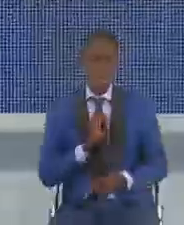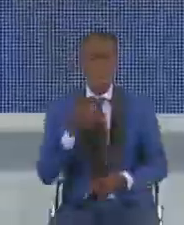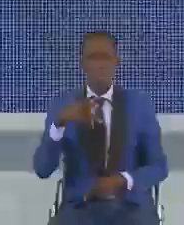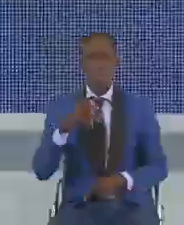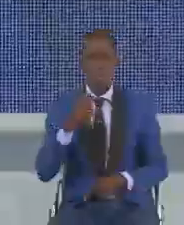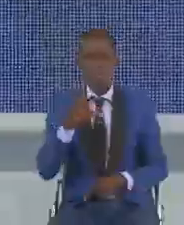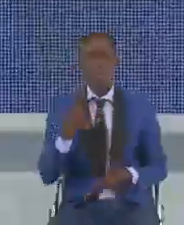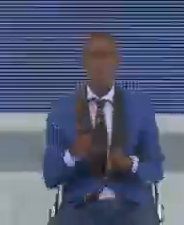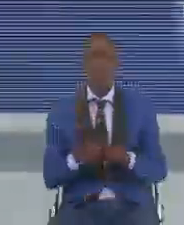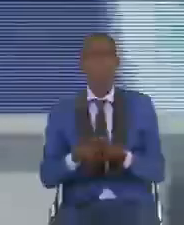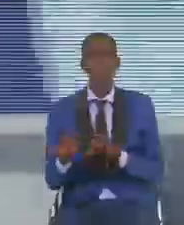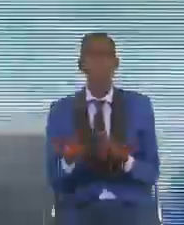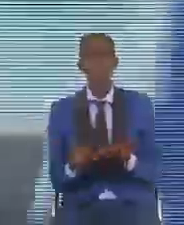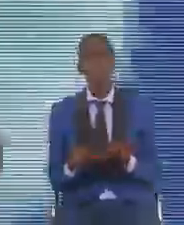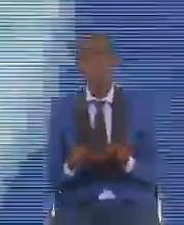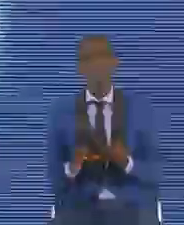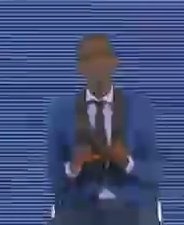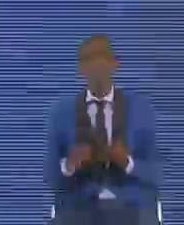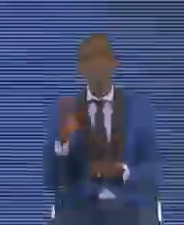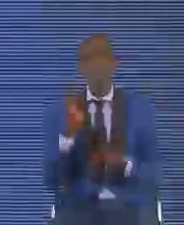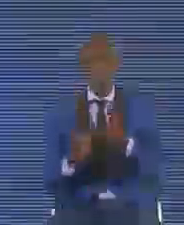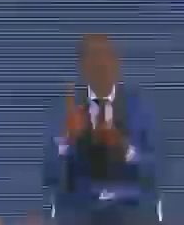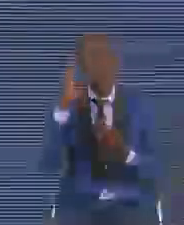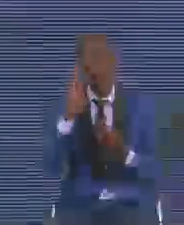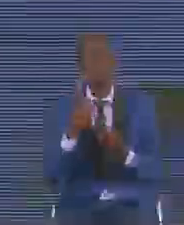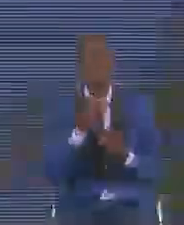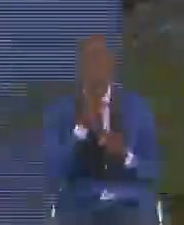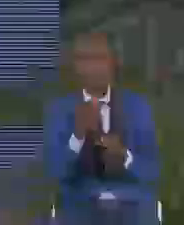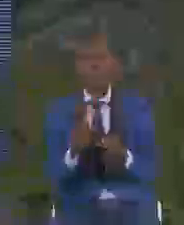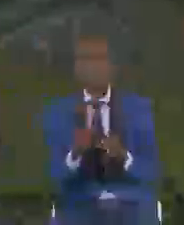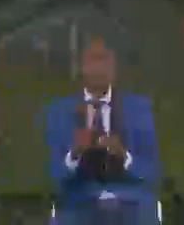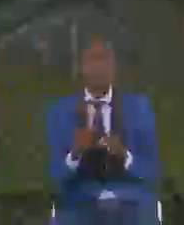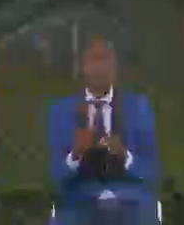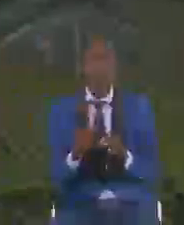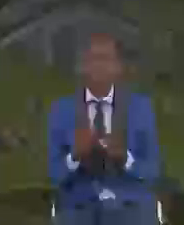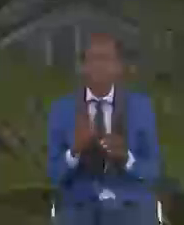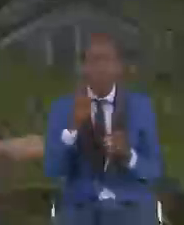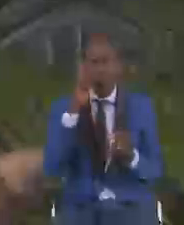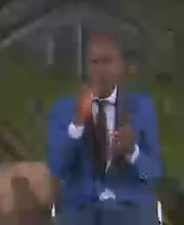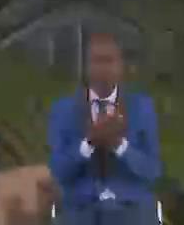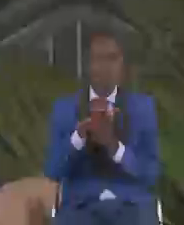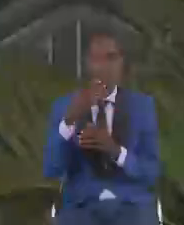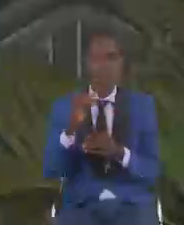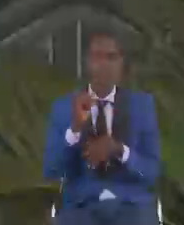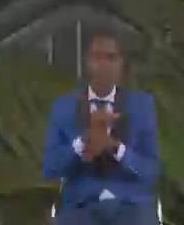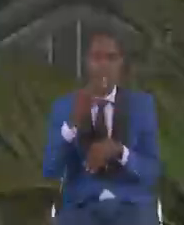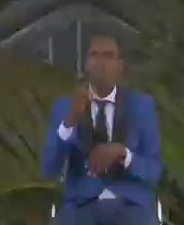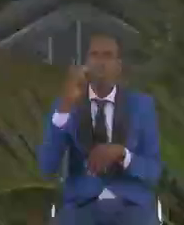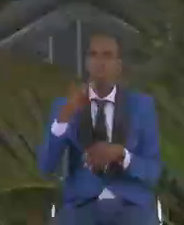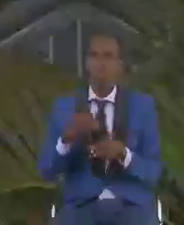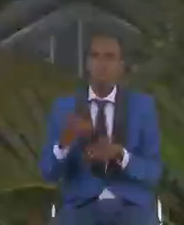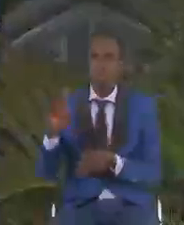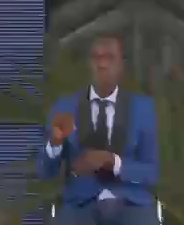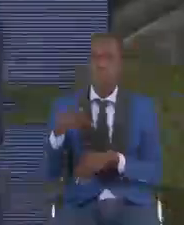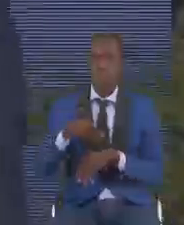do. If he didn't stir up the work, the gift of God in him, Paul would not have been able to